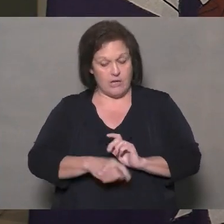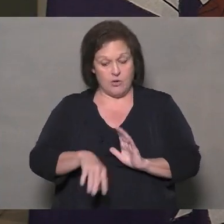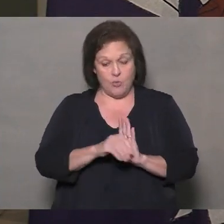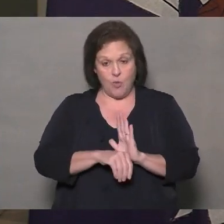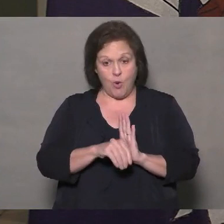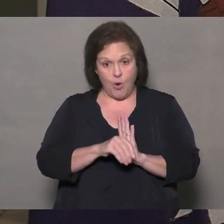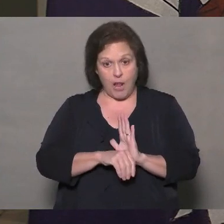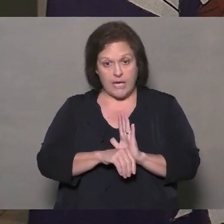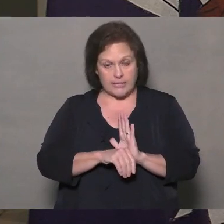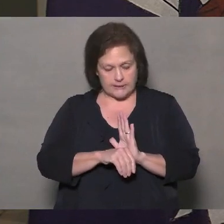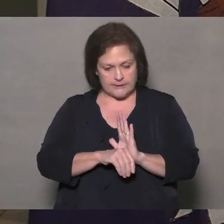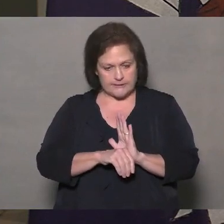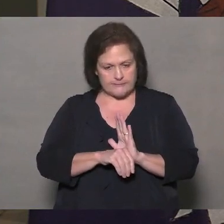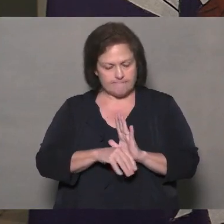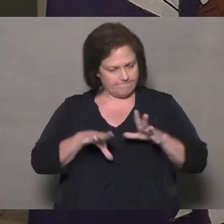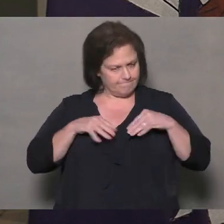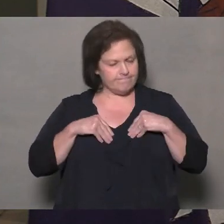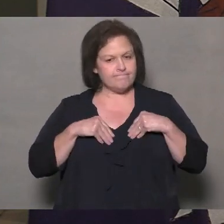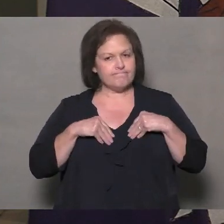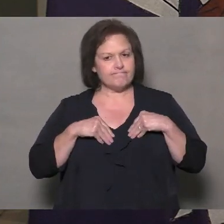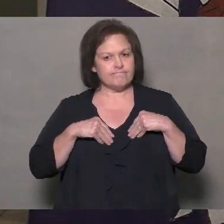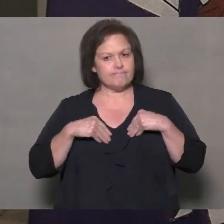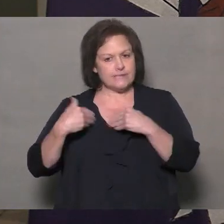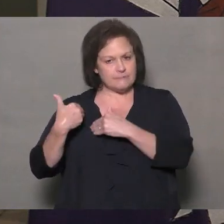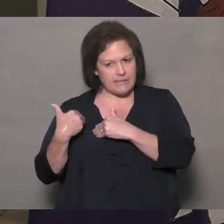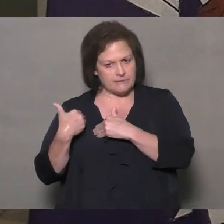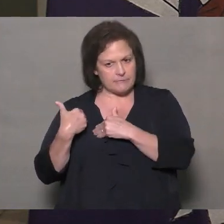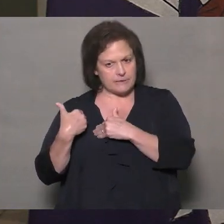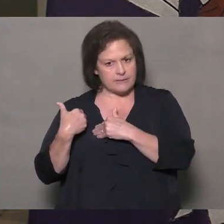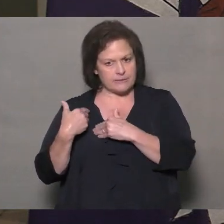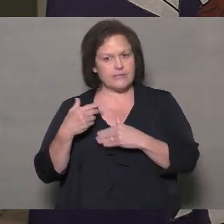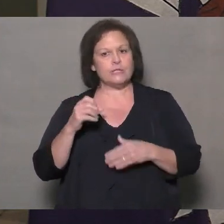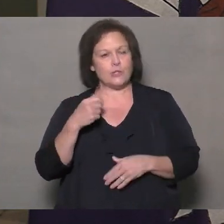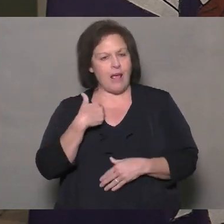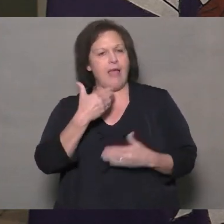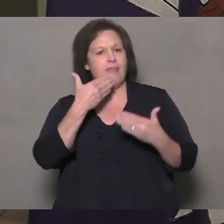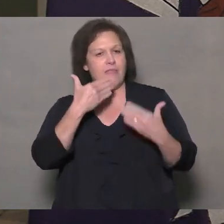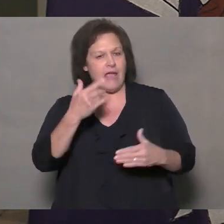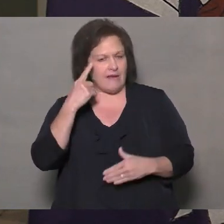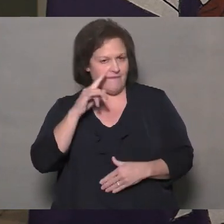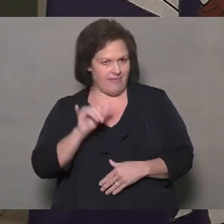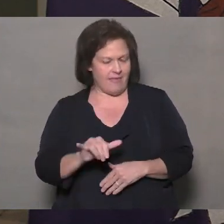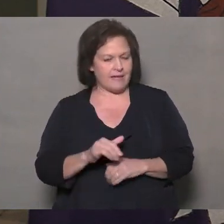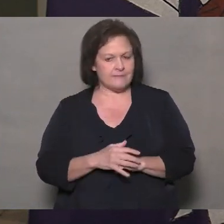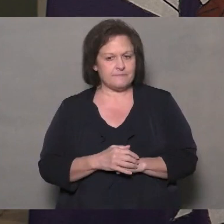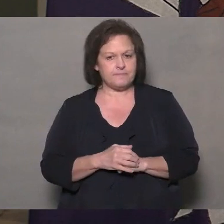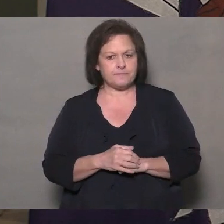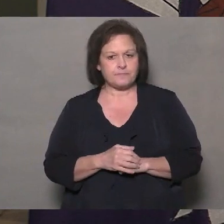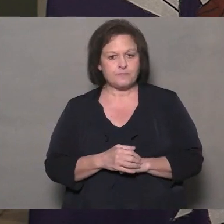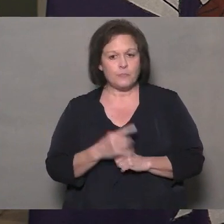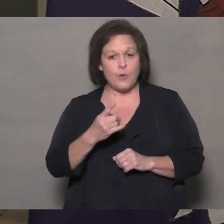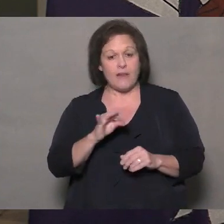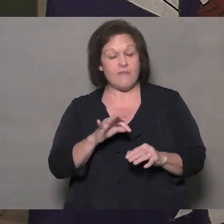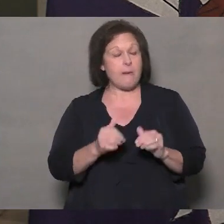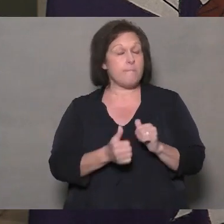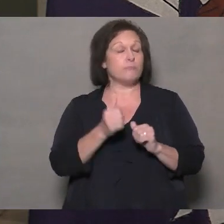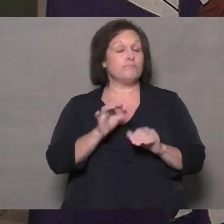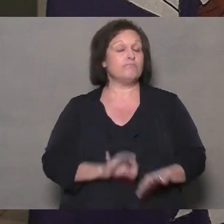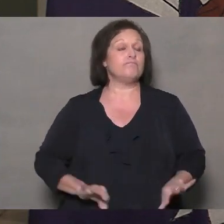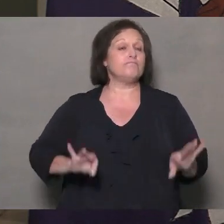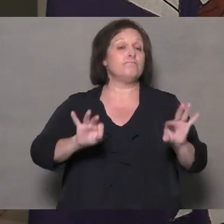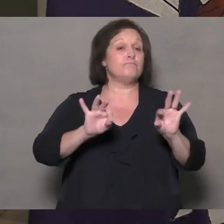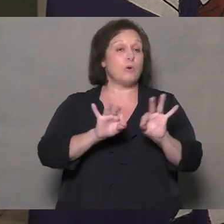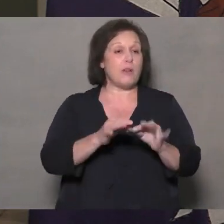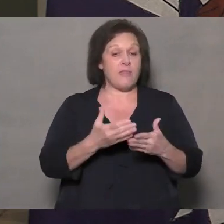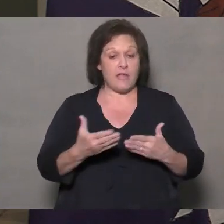is stepping up to do what's needed. And I thank you for that. One of the most critical steps